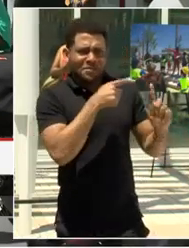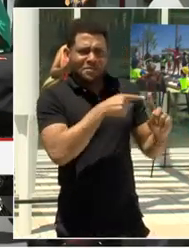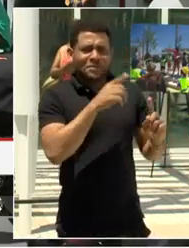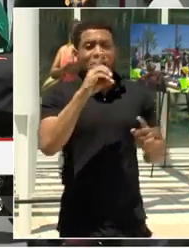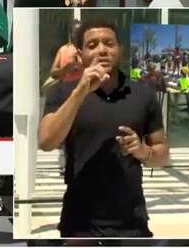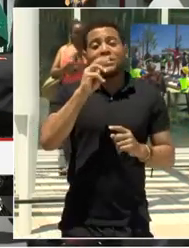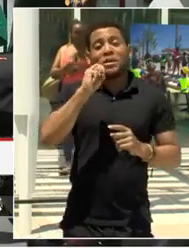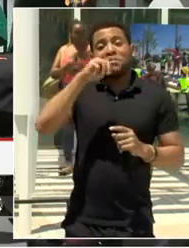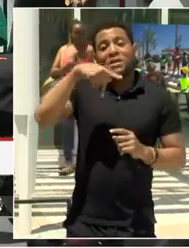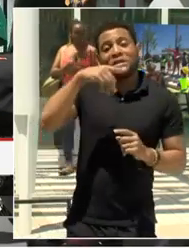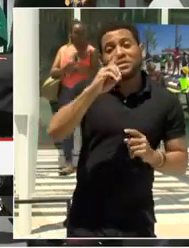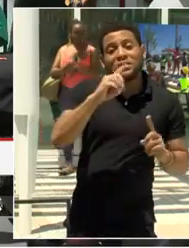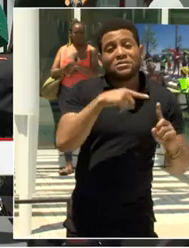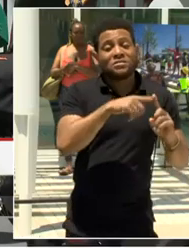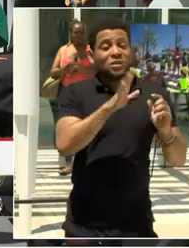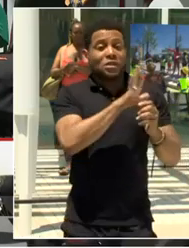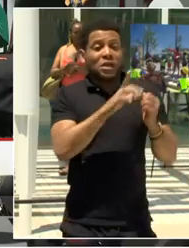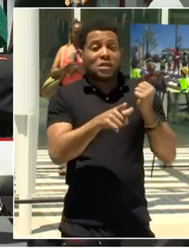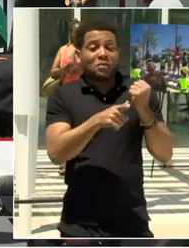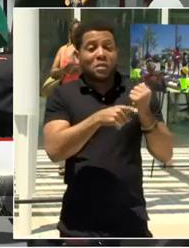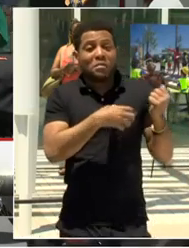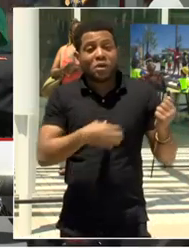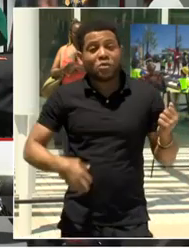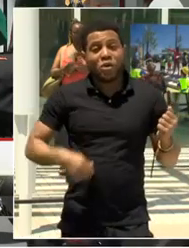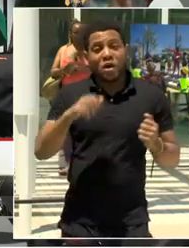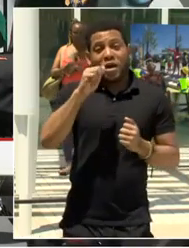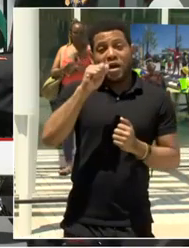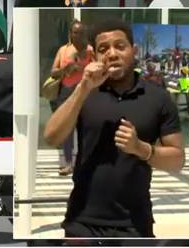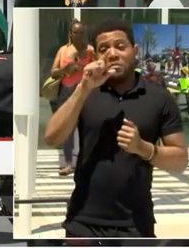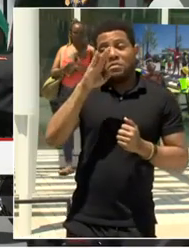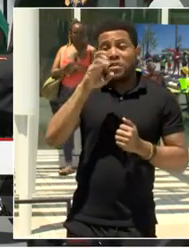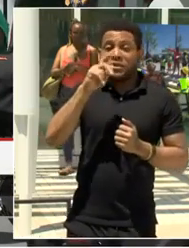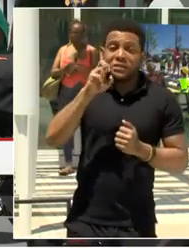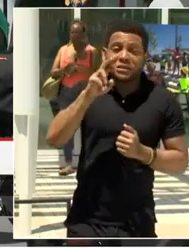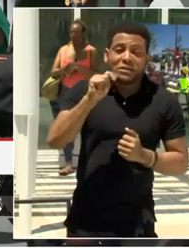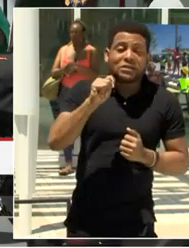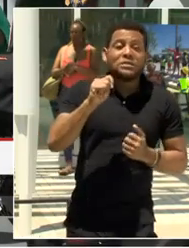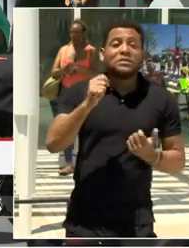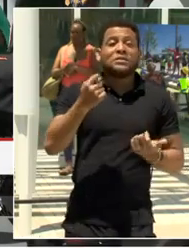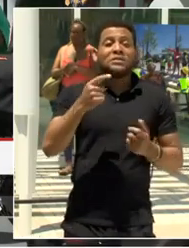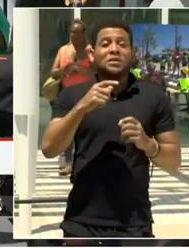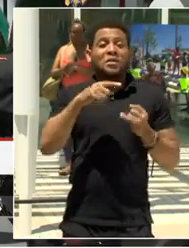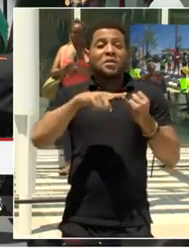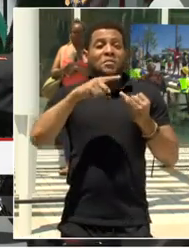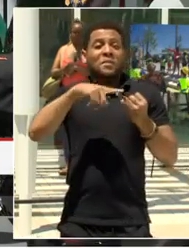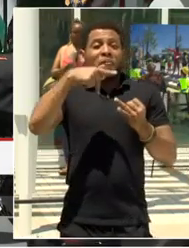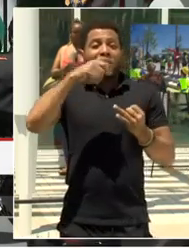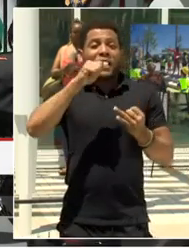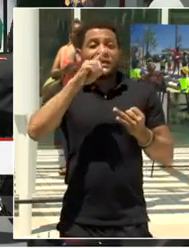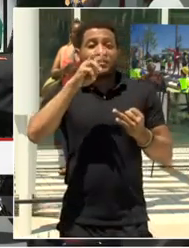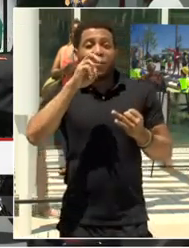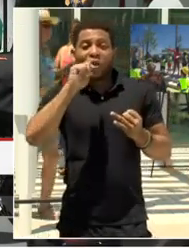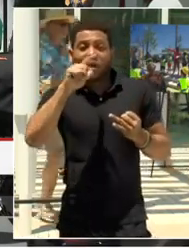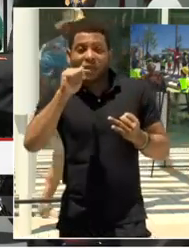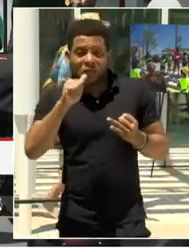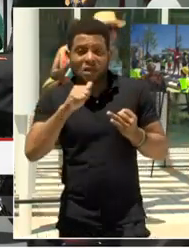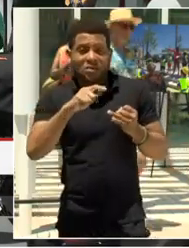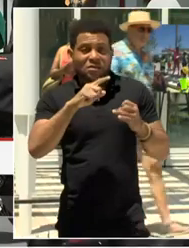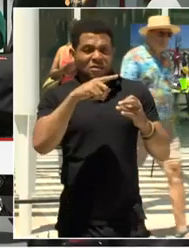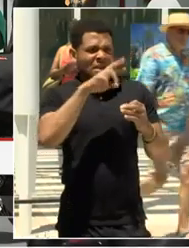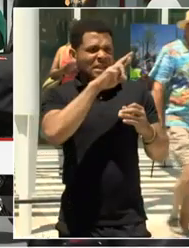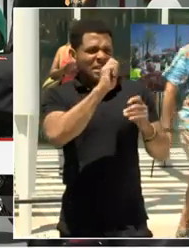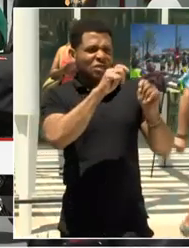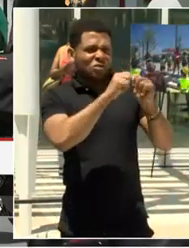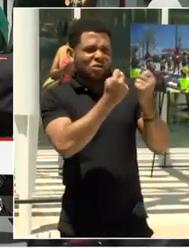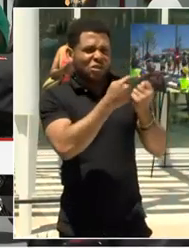Nina Albert. I want to recognize Sarosh Odpatwala and the real estate team at DMPED who really